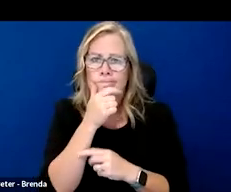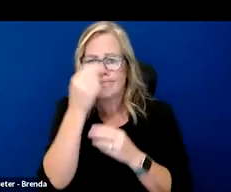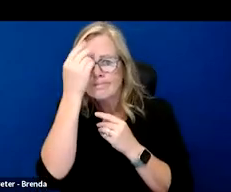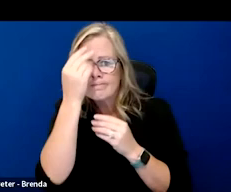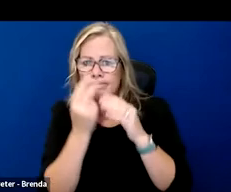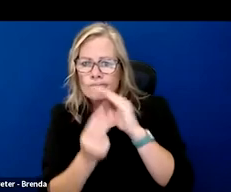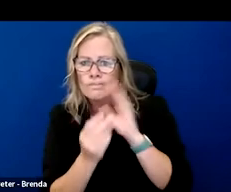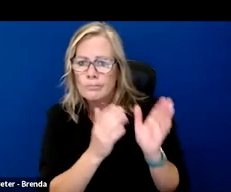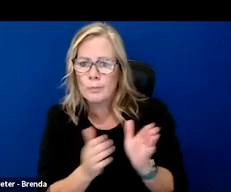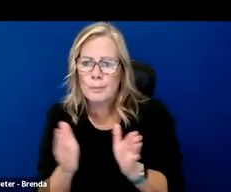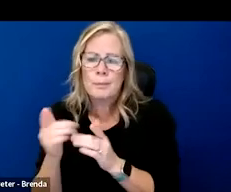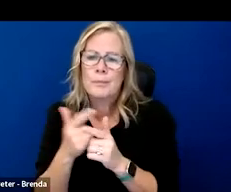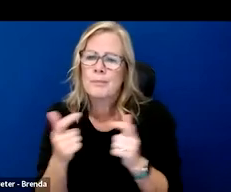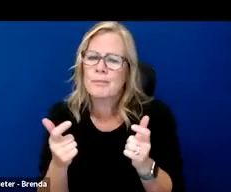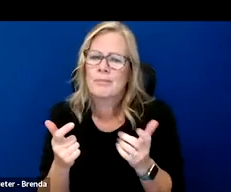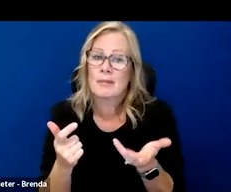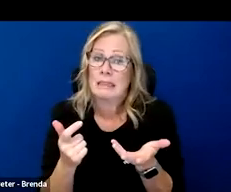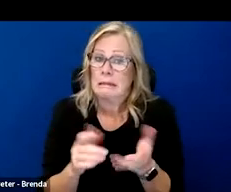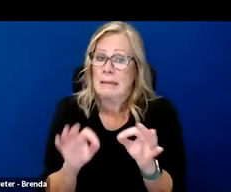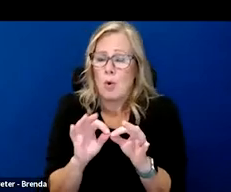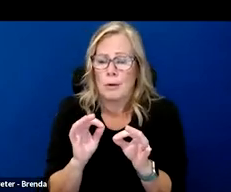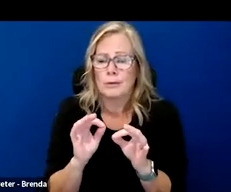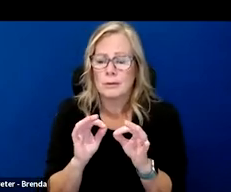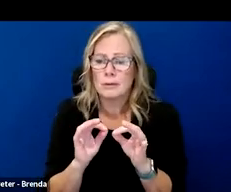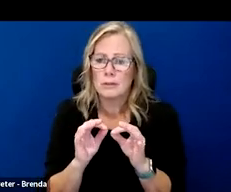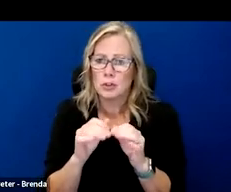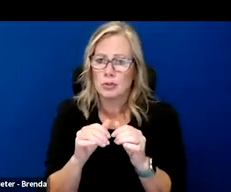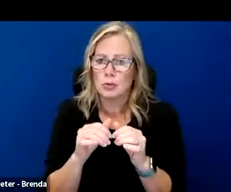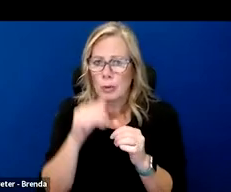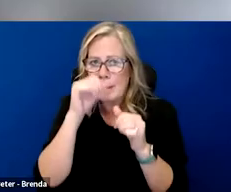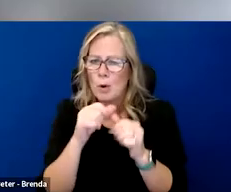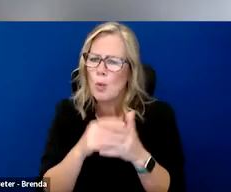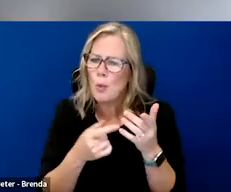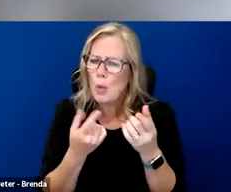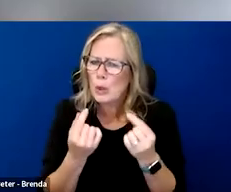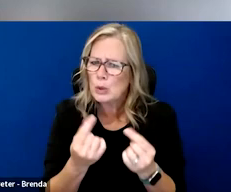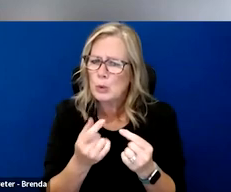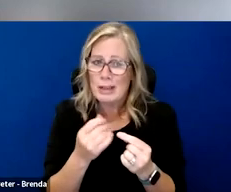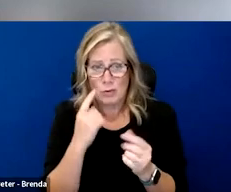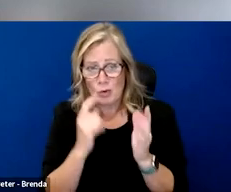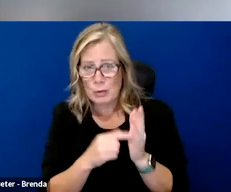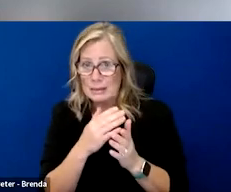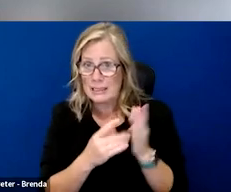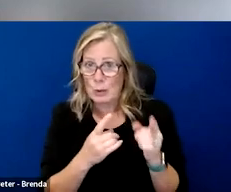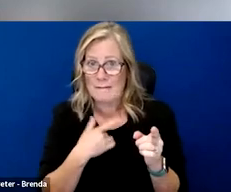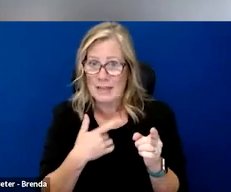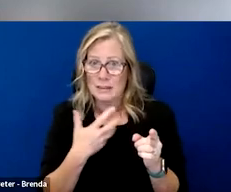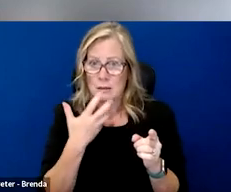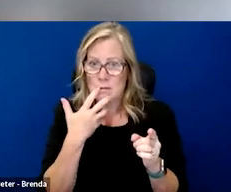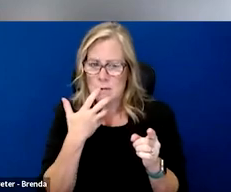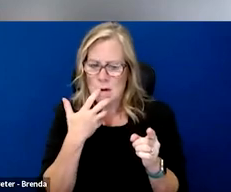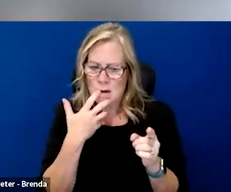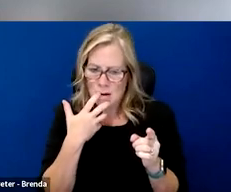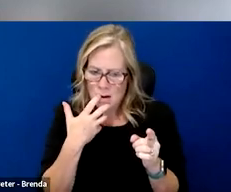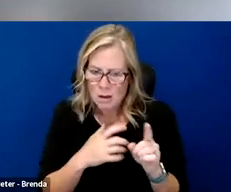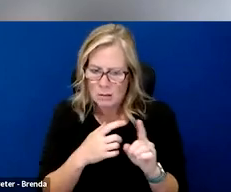here. What advice do you have if someone is getting too hot? And again, maybe just to go through, like, how do